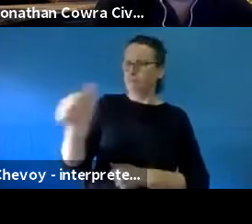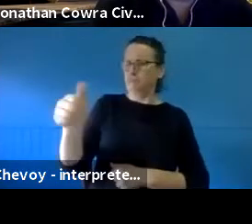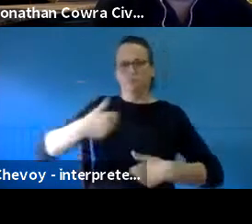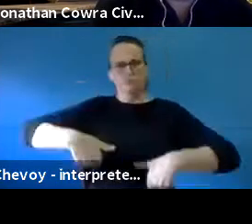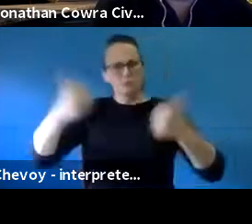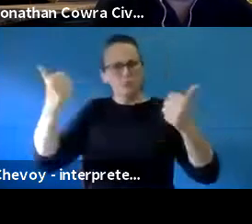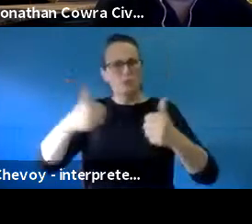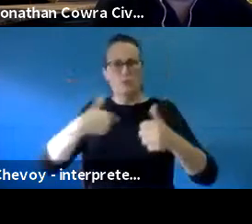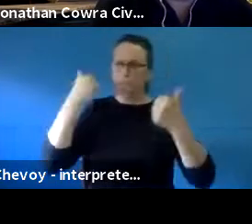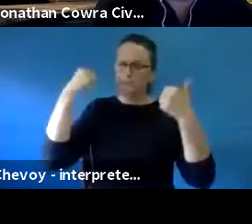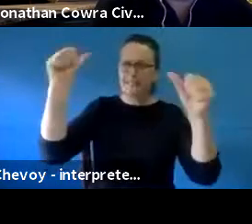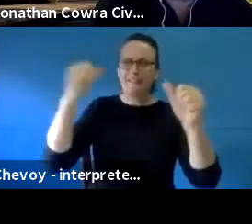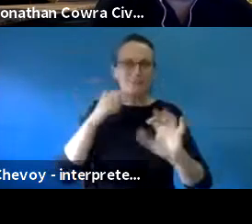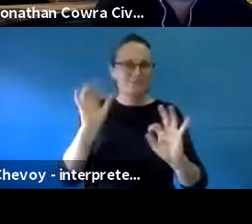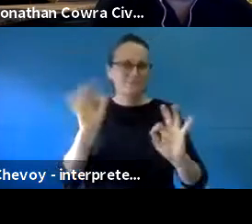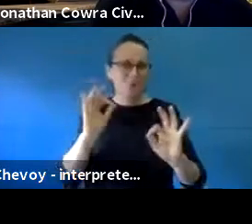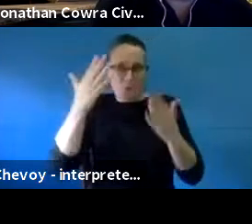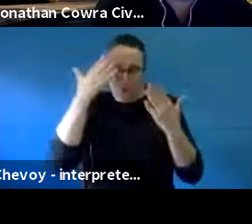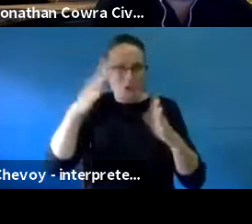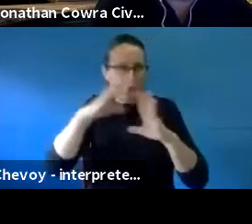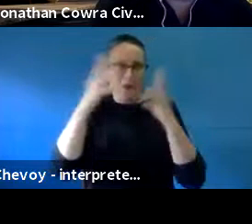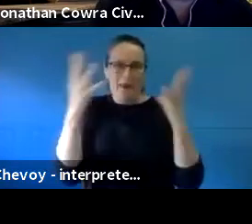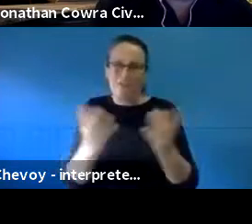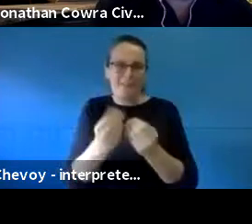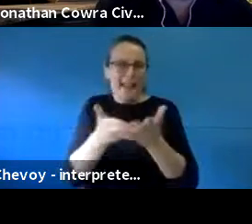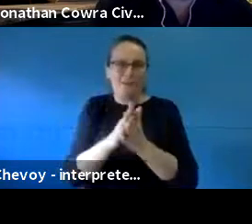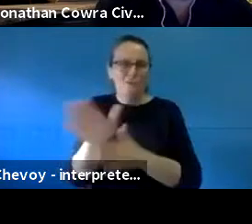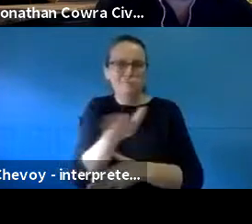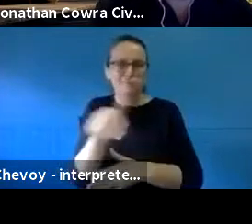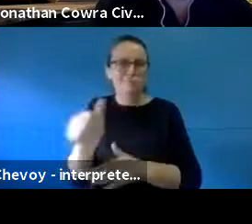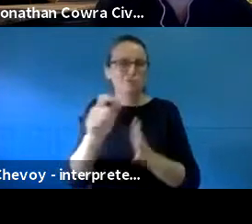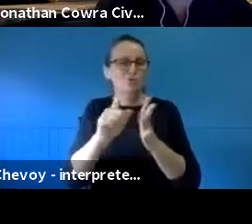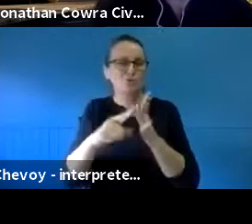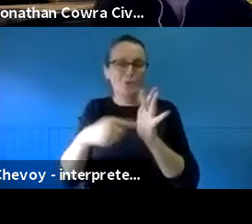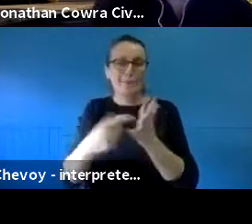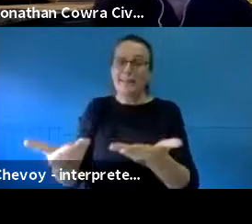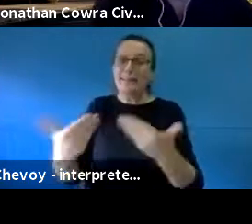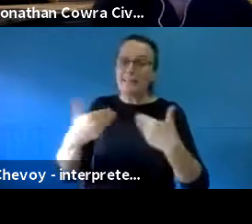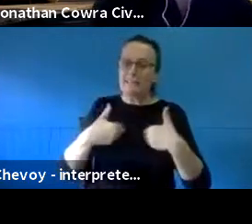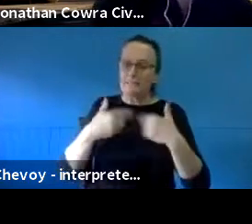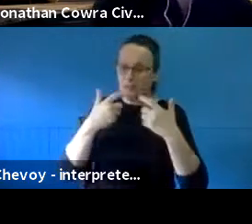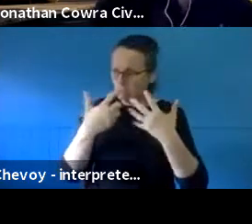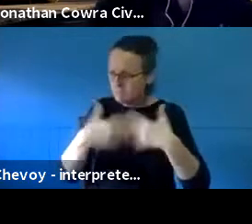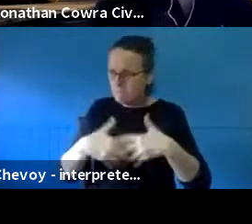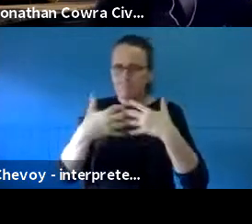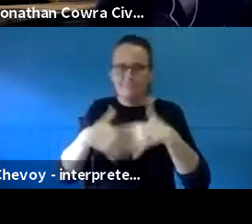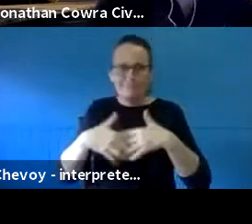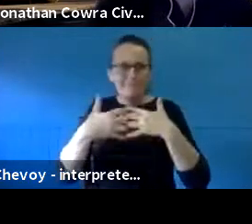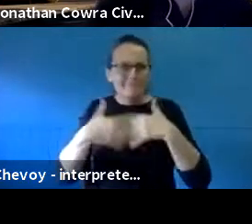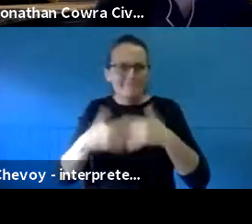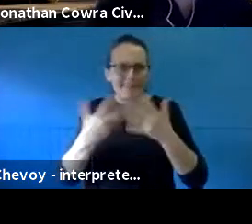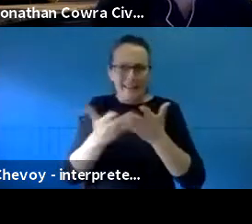or to walk away and think that job done. It's caused as many questions as it's answered.